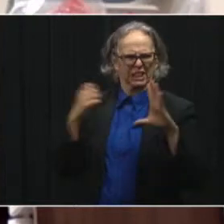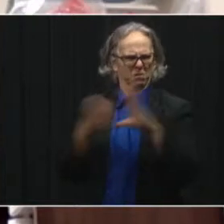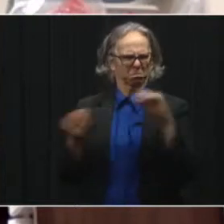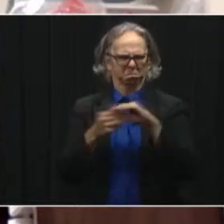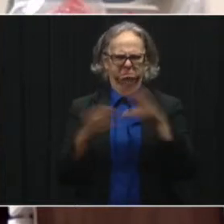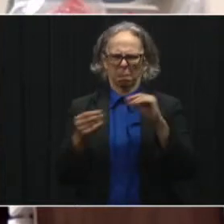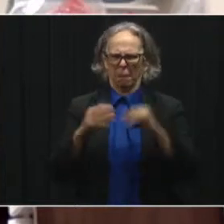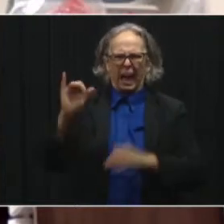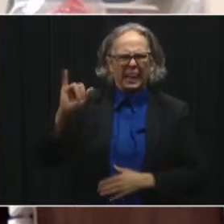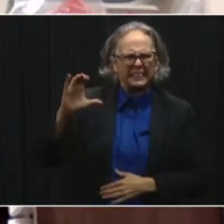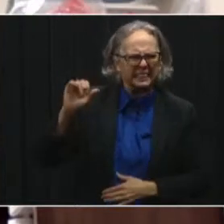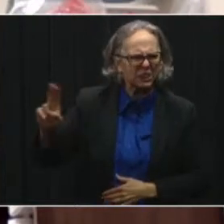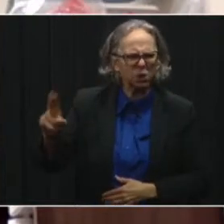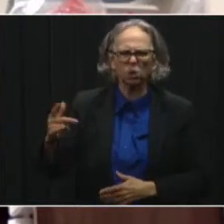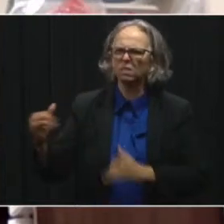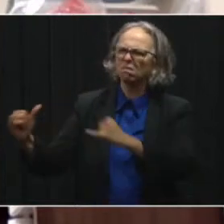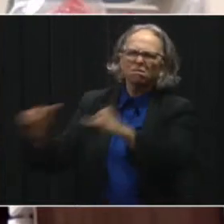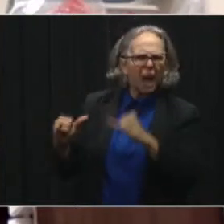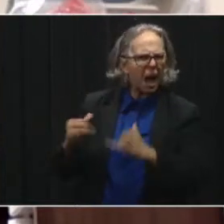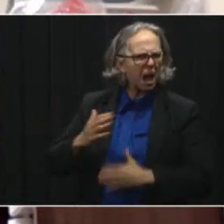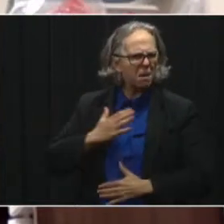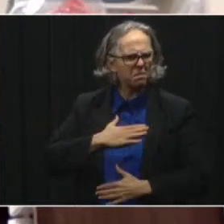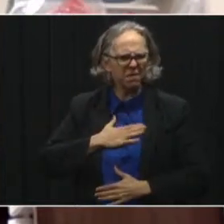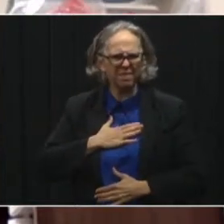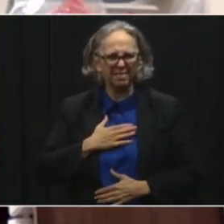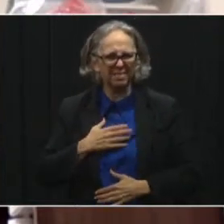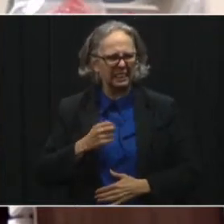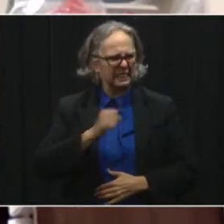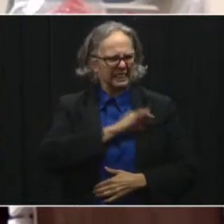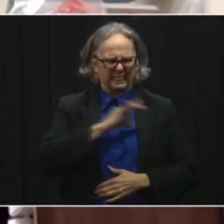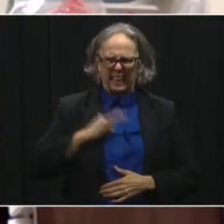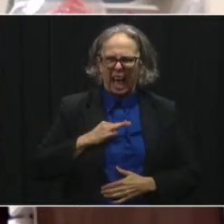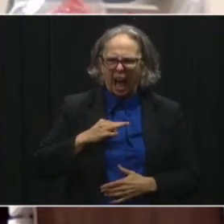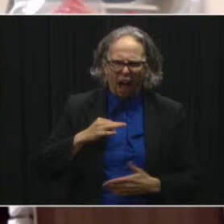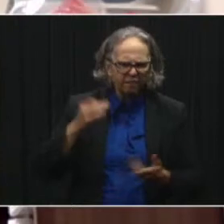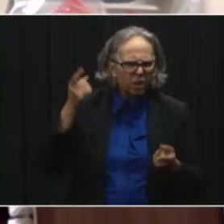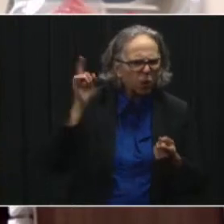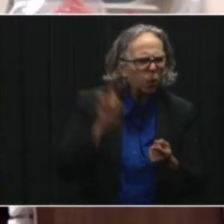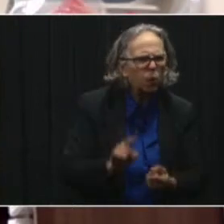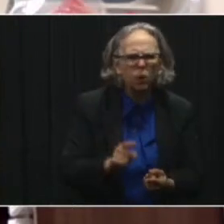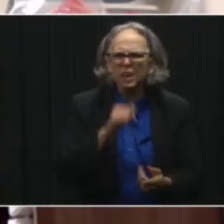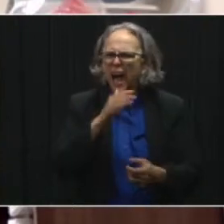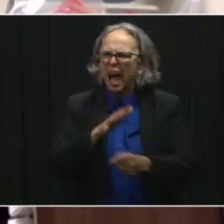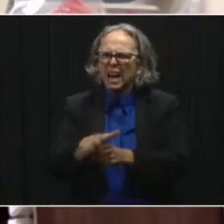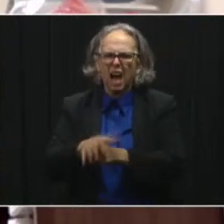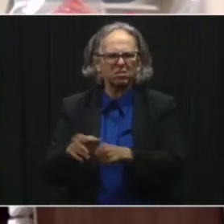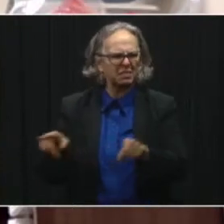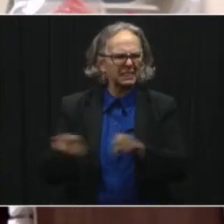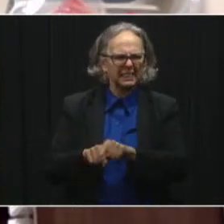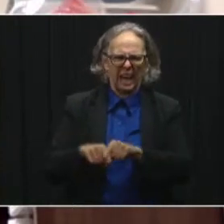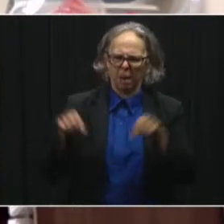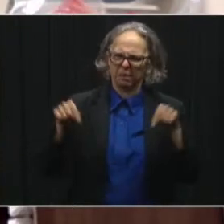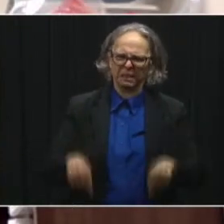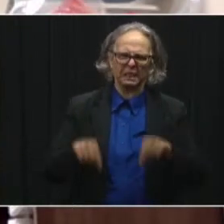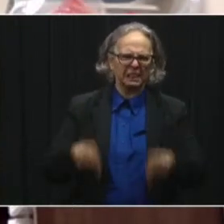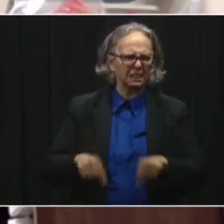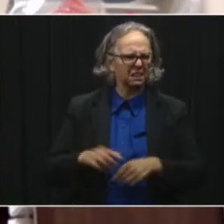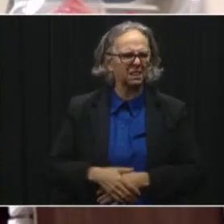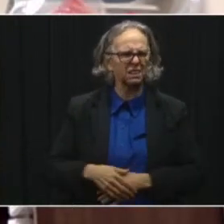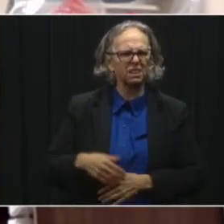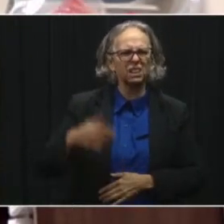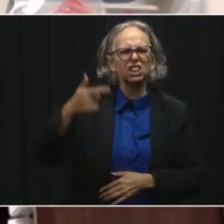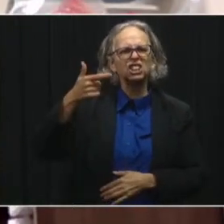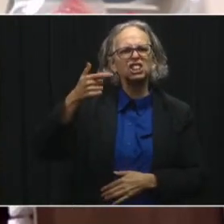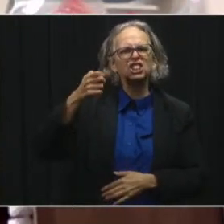Dr. Rivera with the staffing issues that we're seeing. We're seeing identical things here at Genesis Healthcare in Zanesville. I work in a